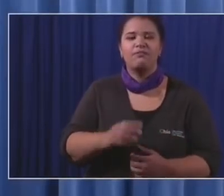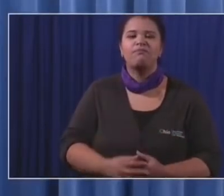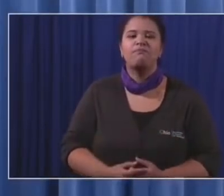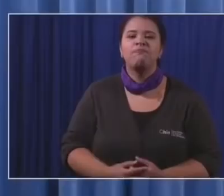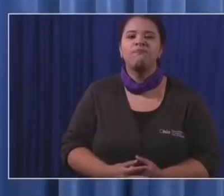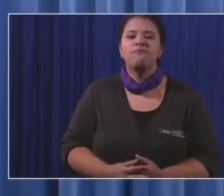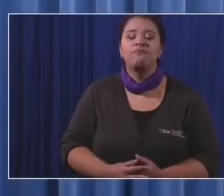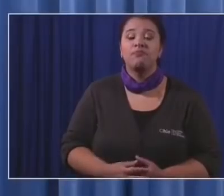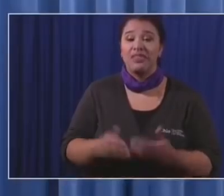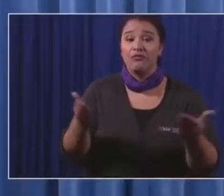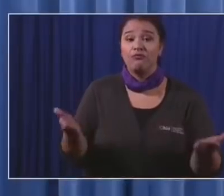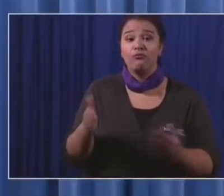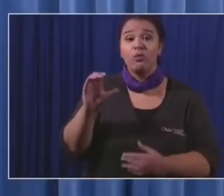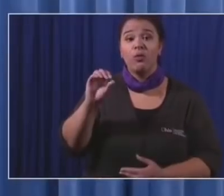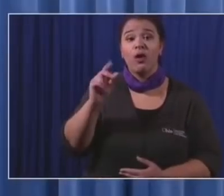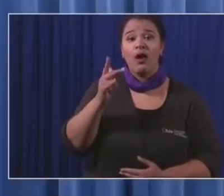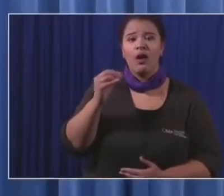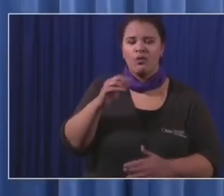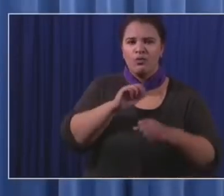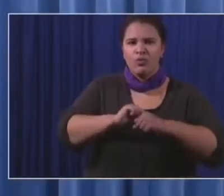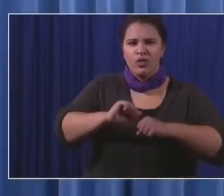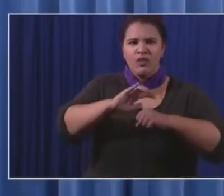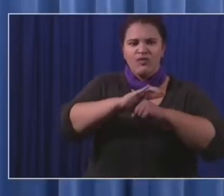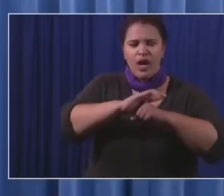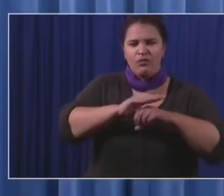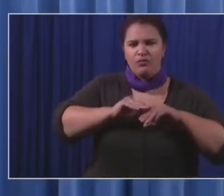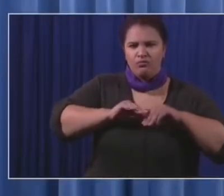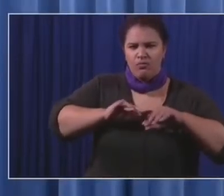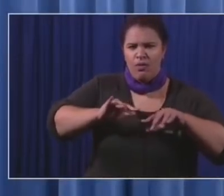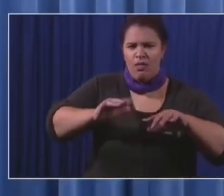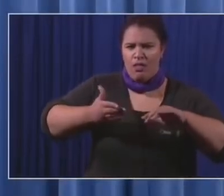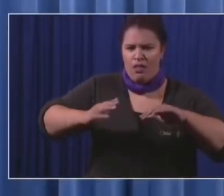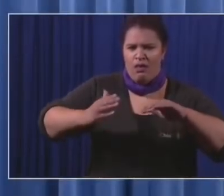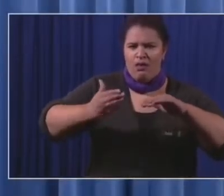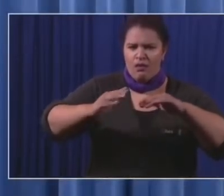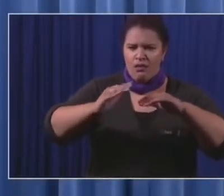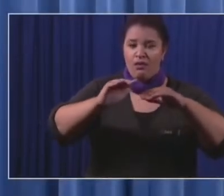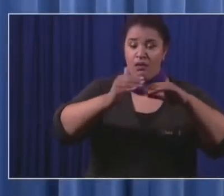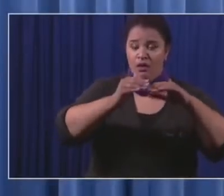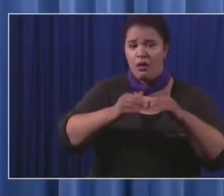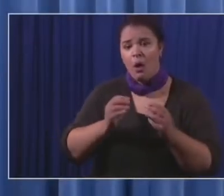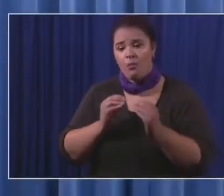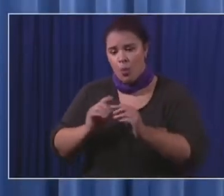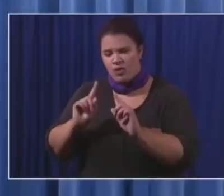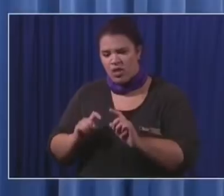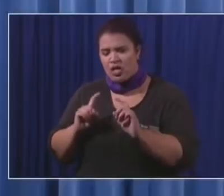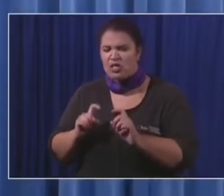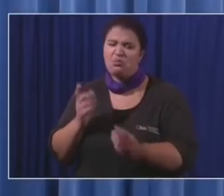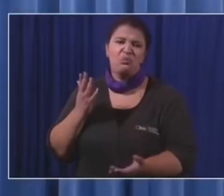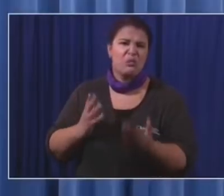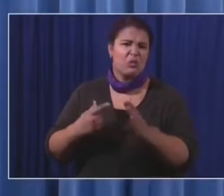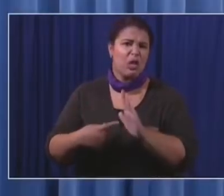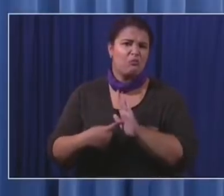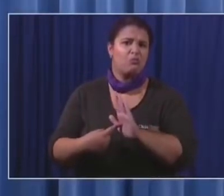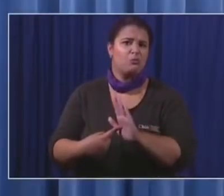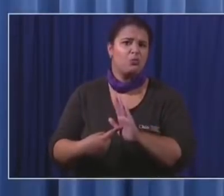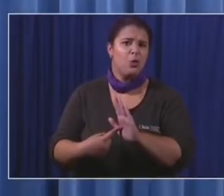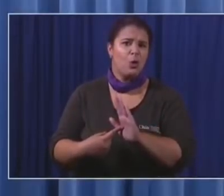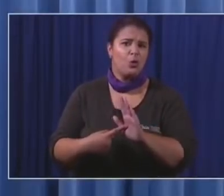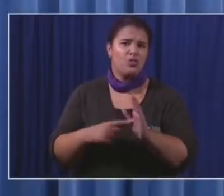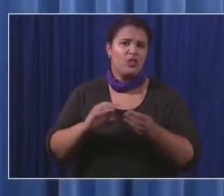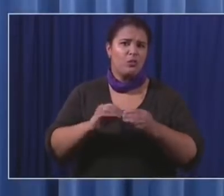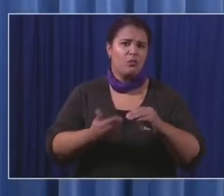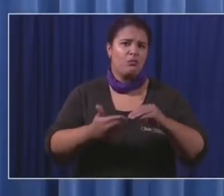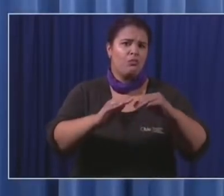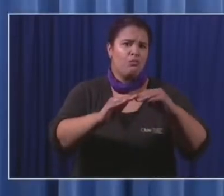Hello, Governor. This is Luis Gill with Ohio Latino TV. Governors, as the virus continues to increase in